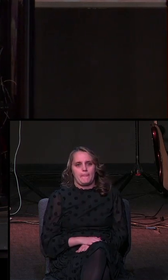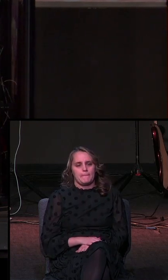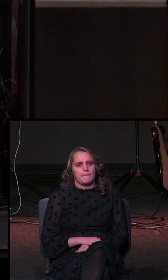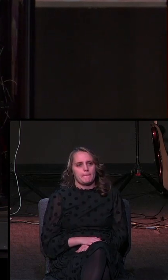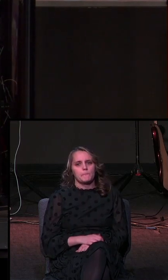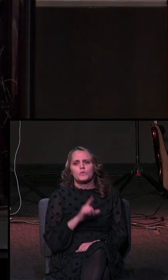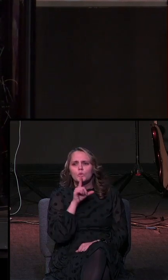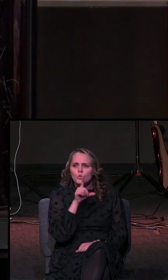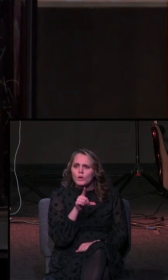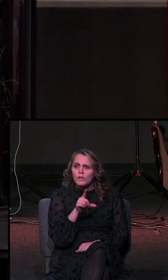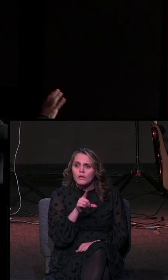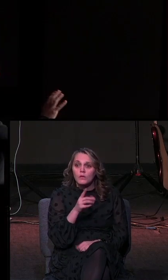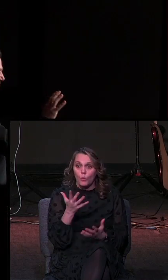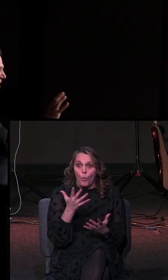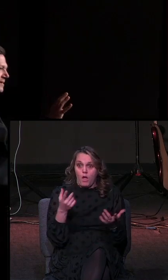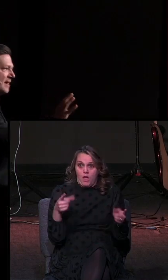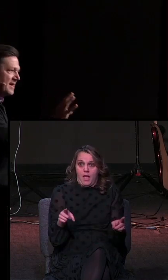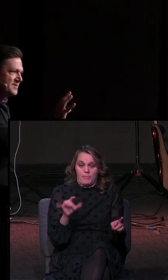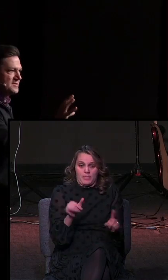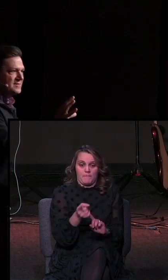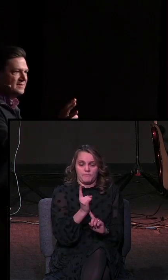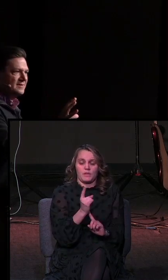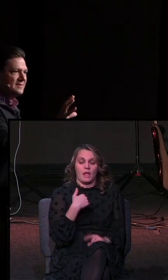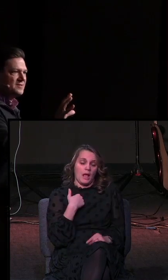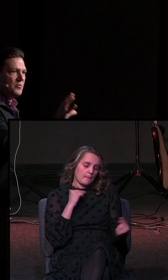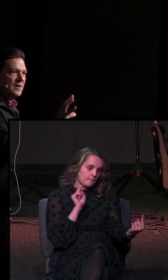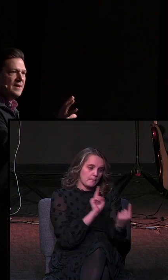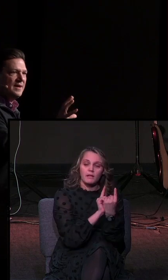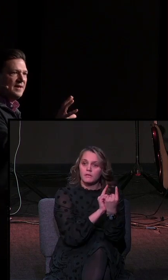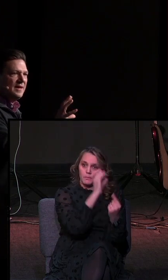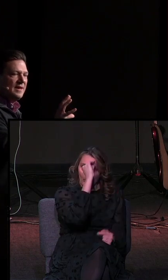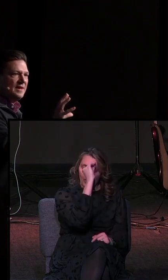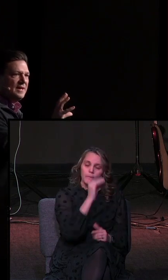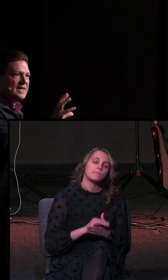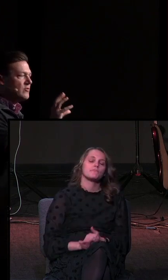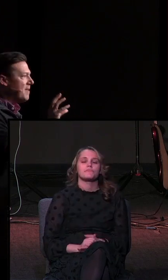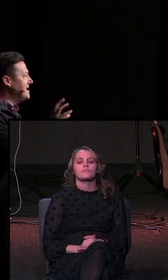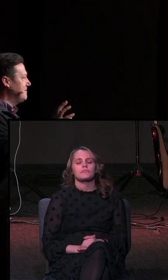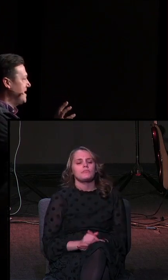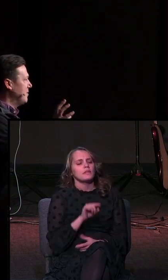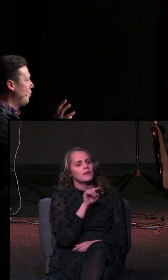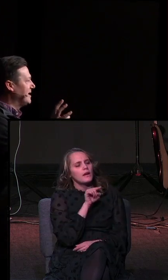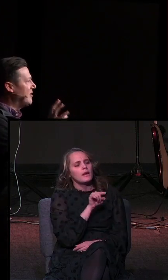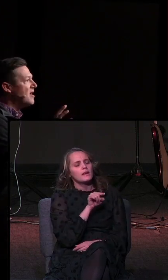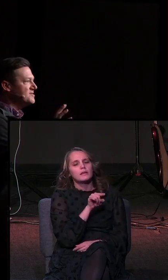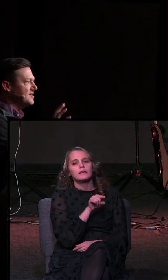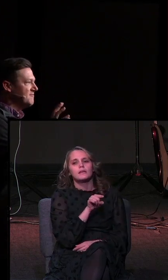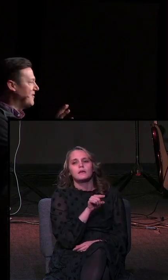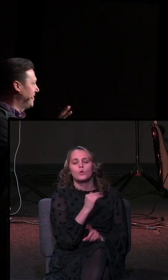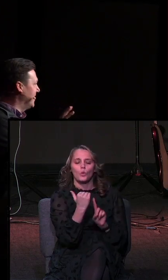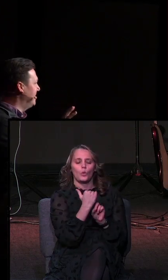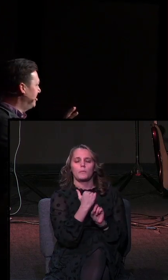And what really happened in that moment was when I met this boy, he reminded me what